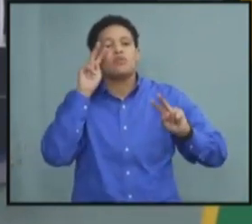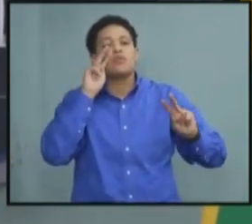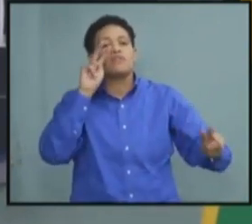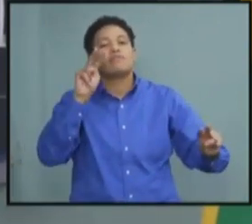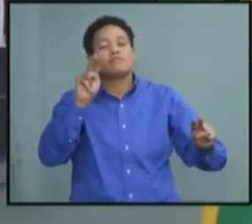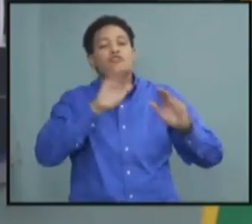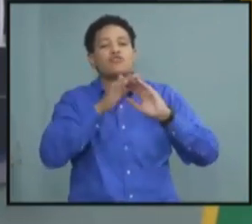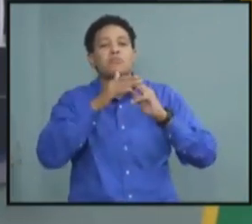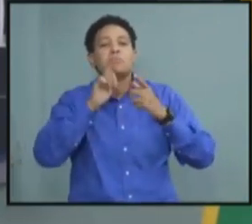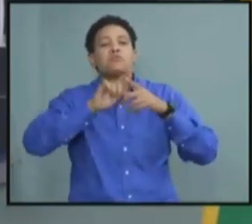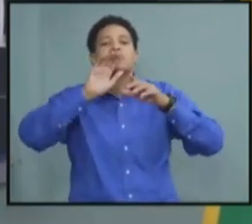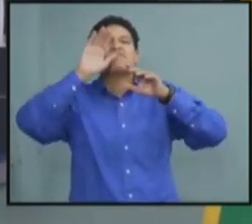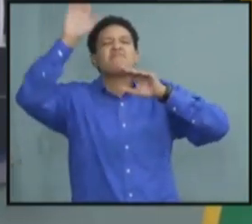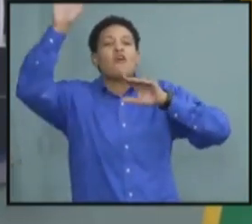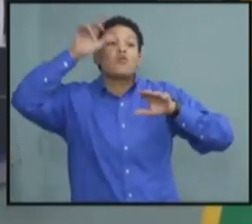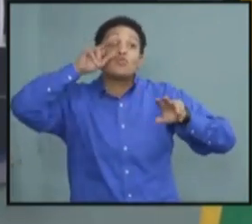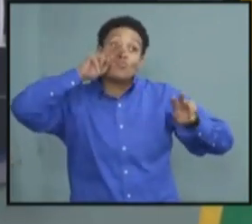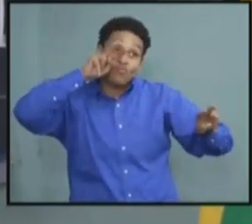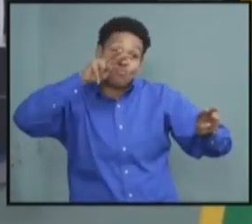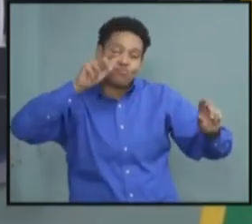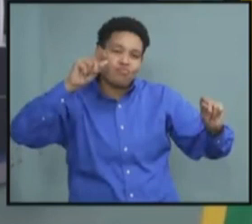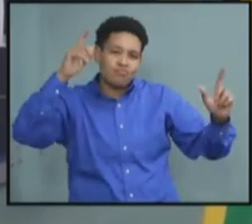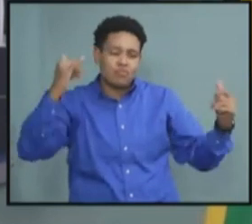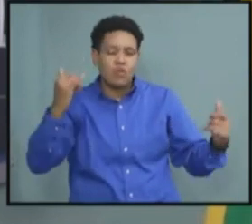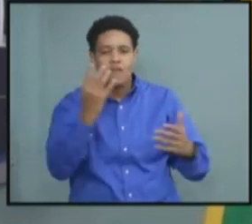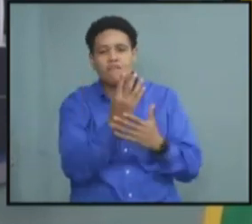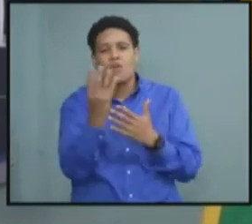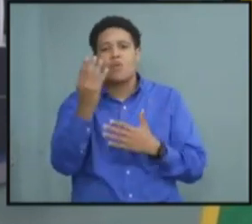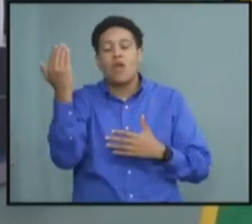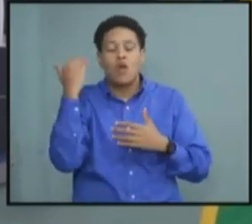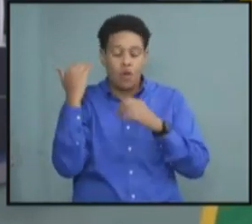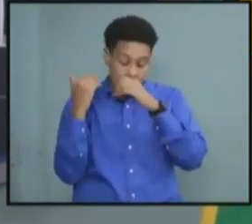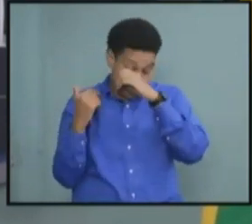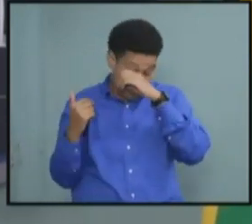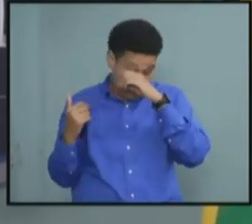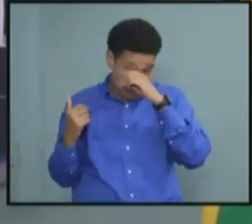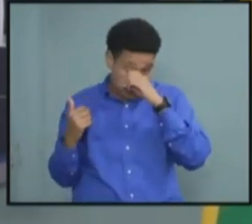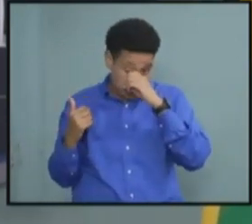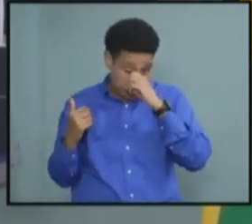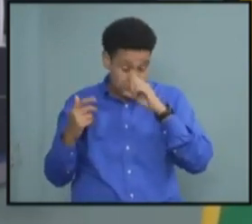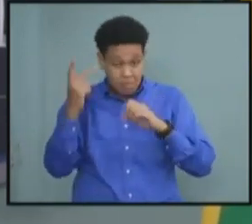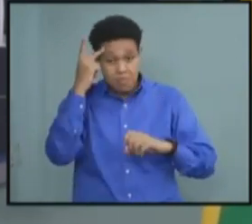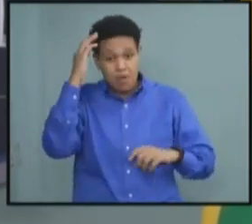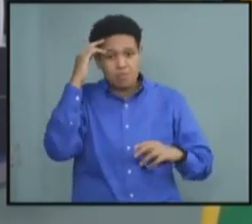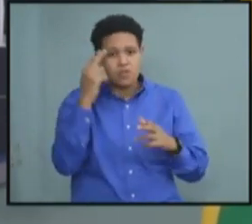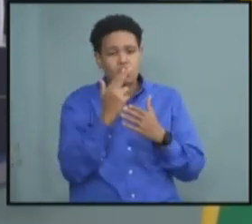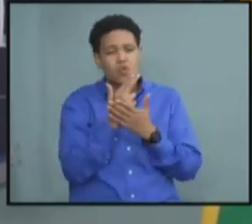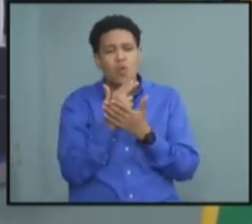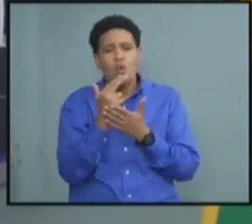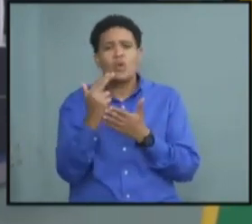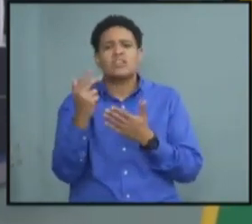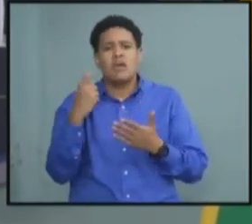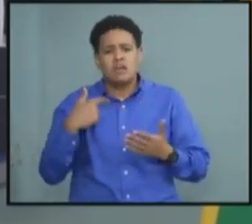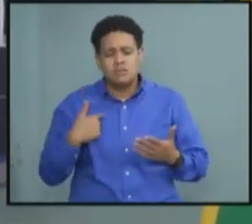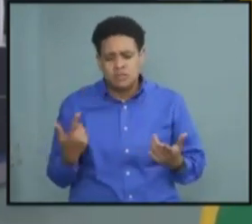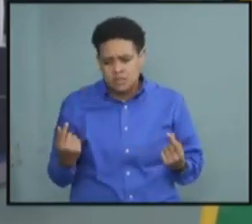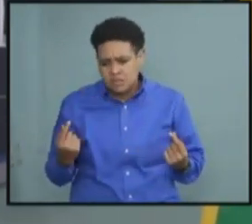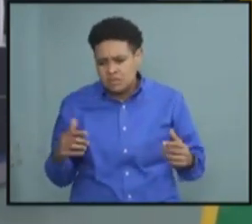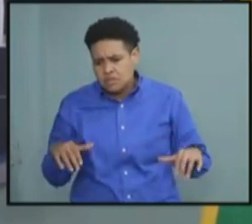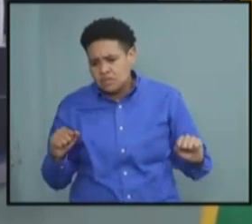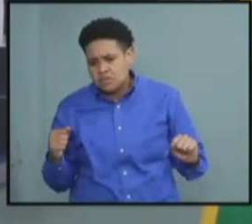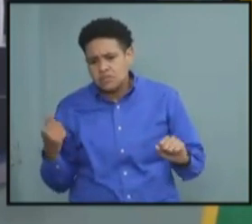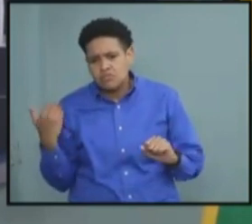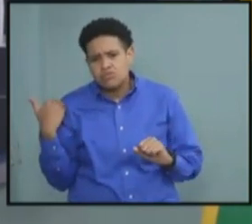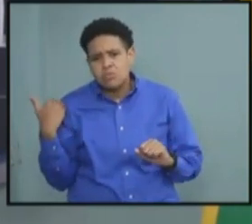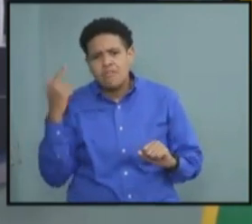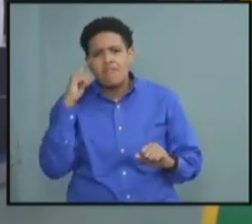Jamaica and the diaspora. So 4 weeks ago, Prime Minister Honus asked me to chair a BPO task